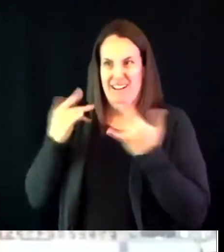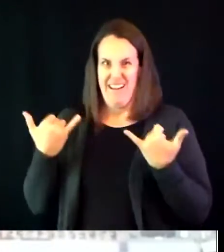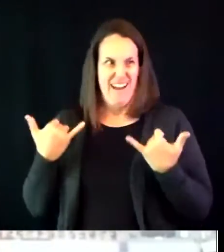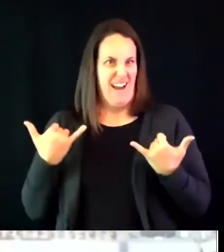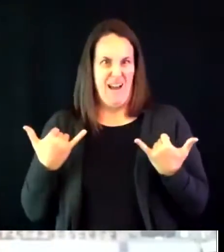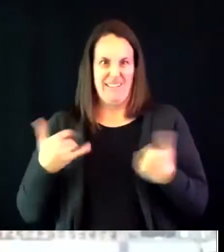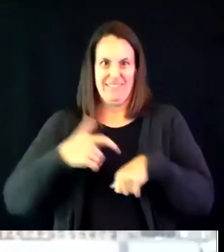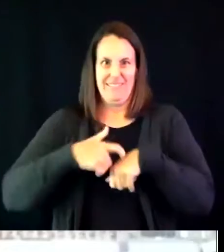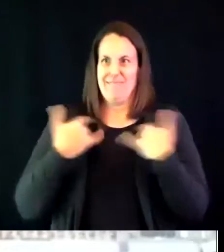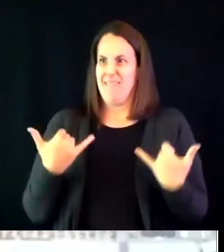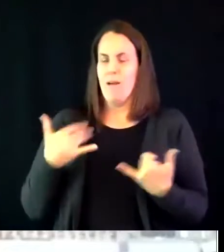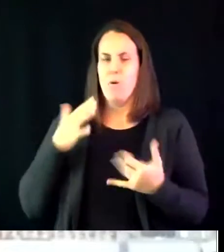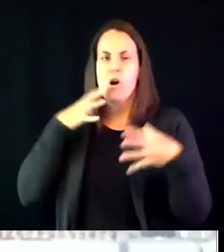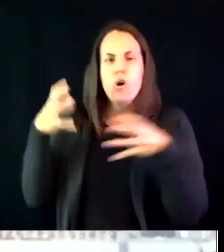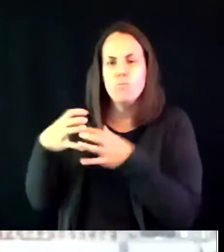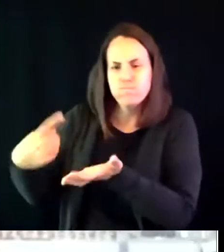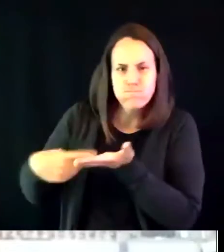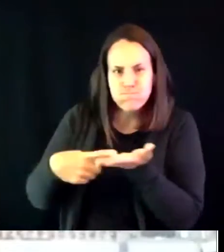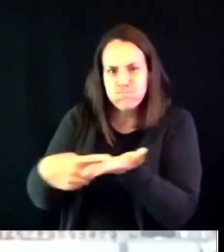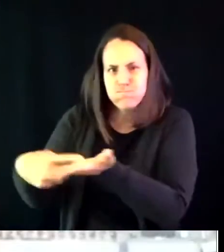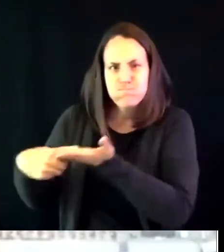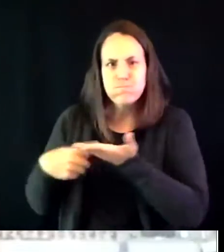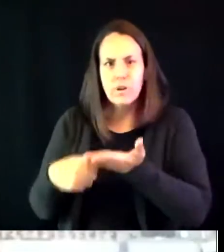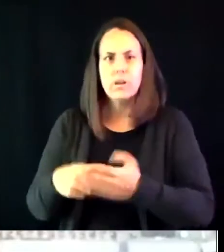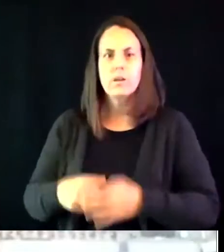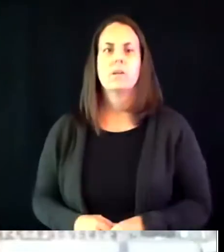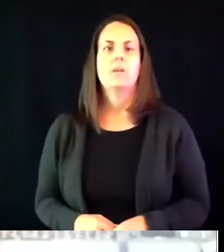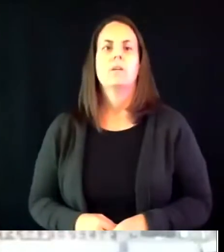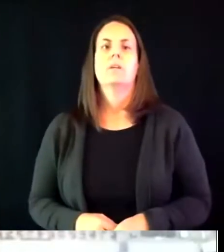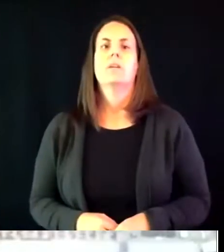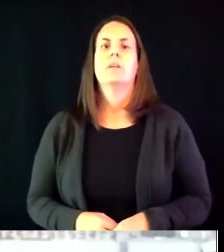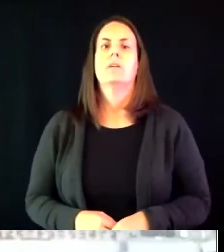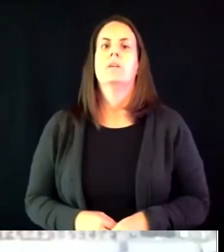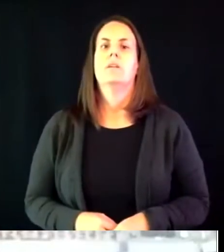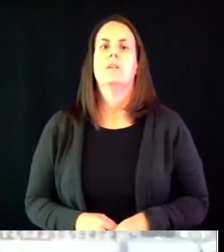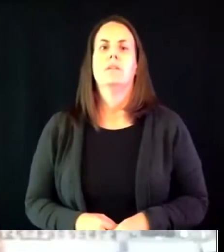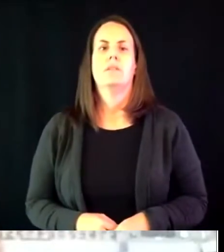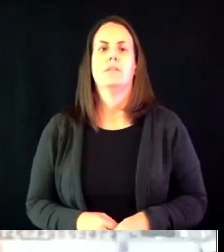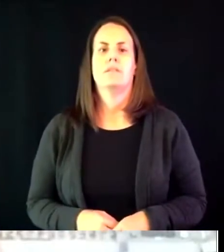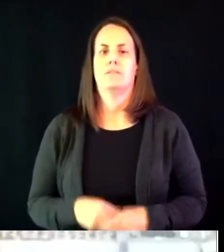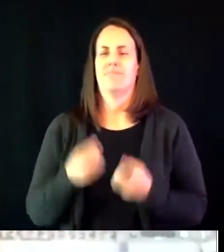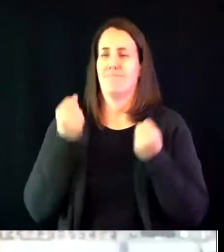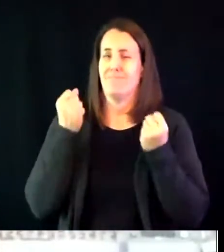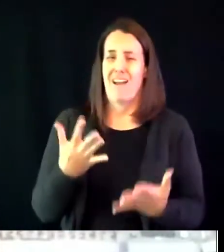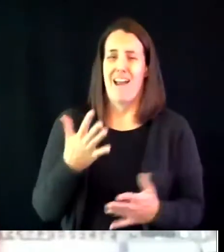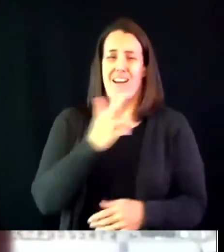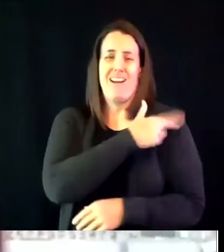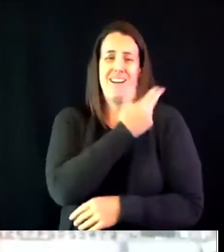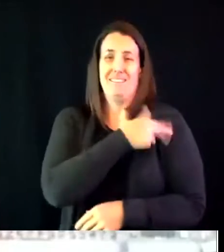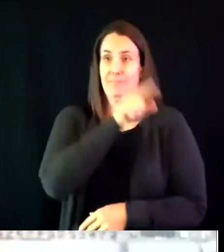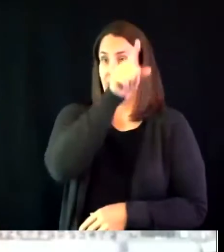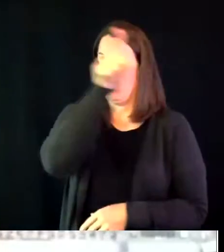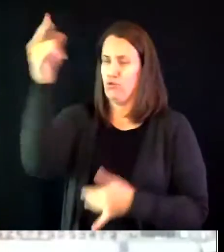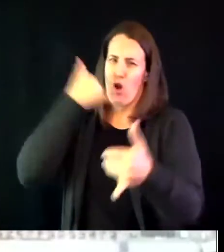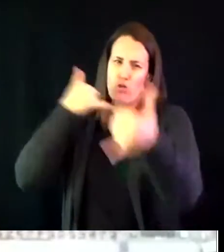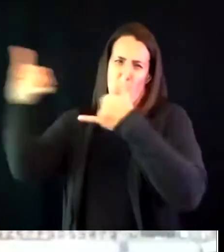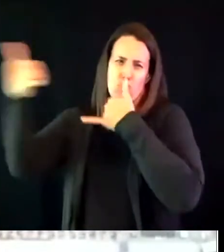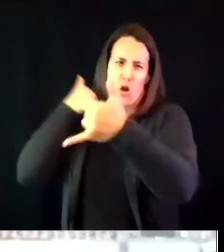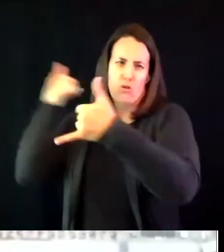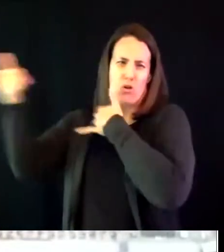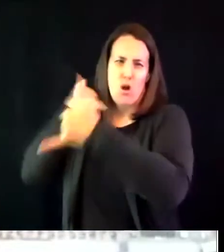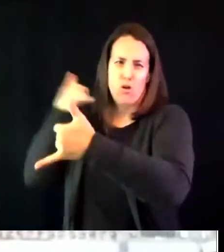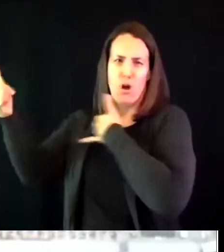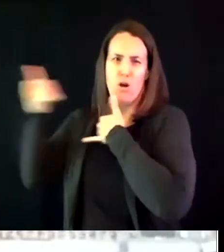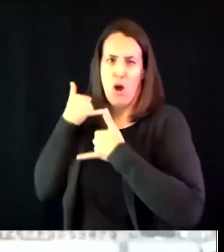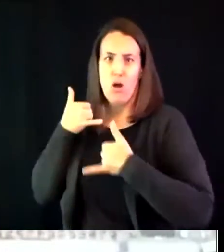systems, inquiring as to first, are the patients they're interested in transferring to us eligible for admission? So